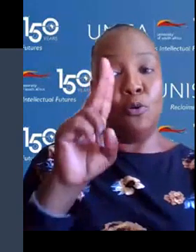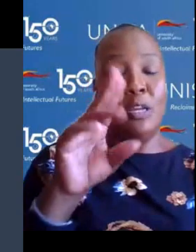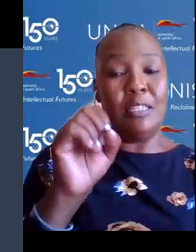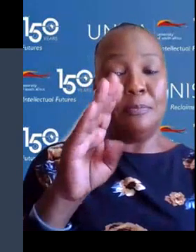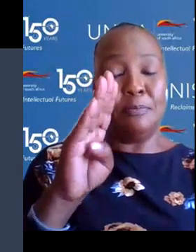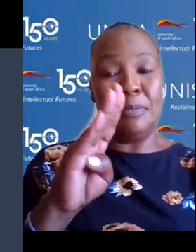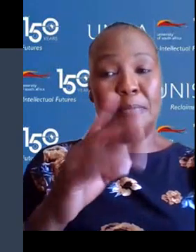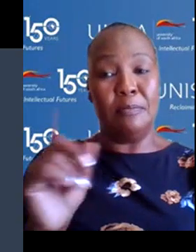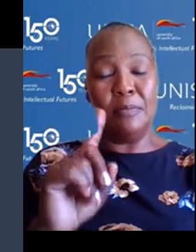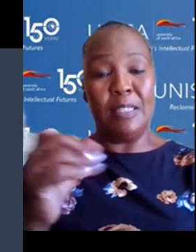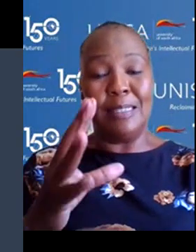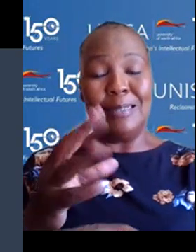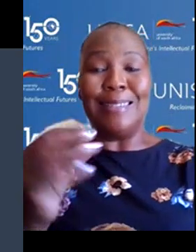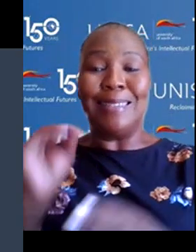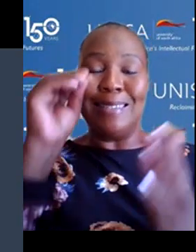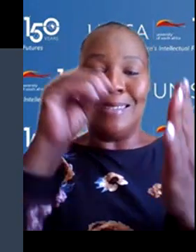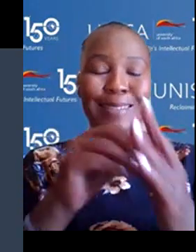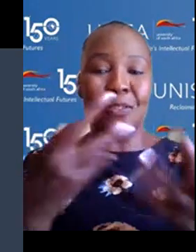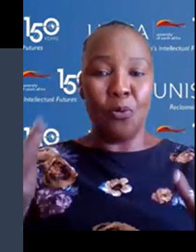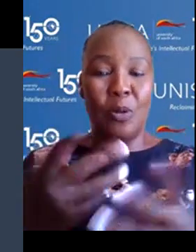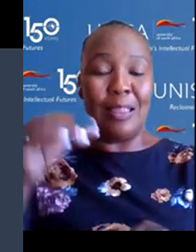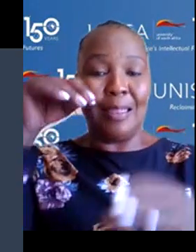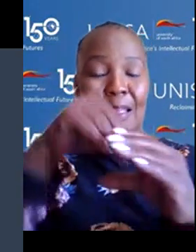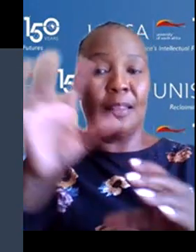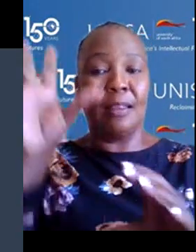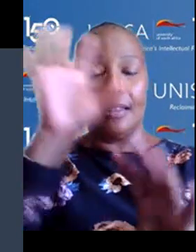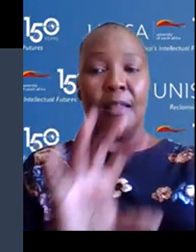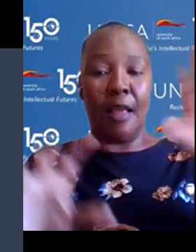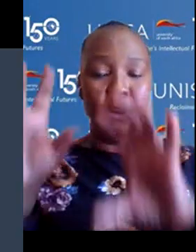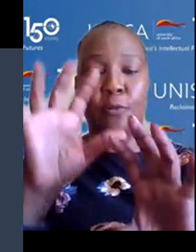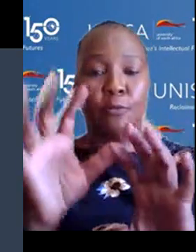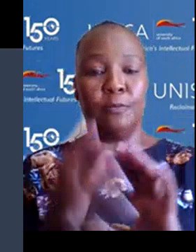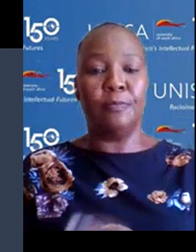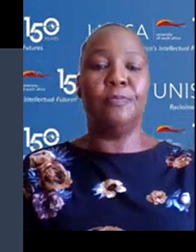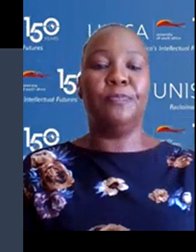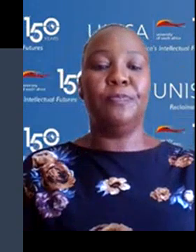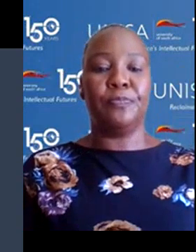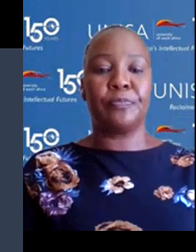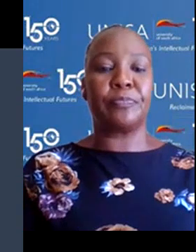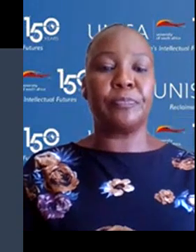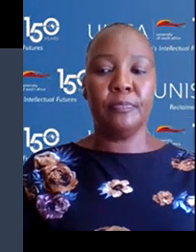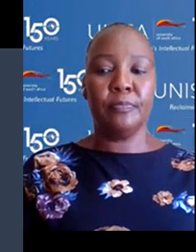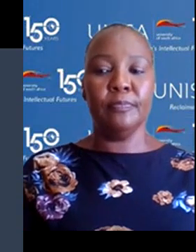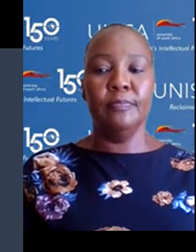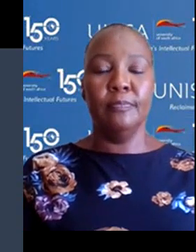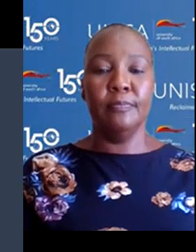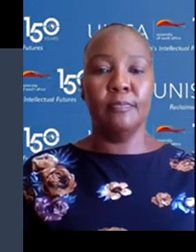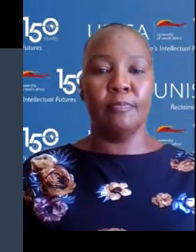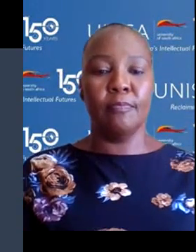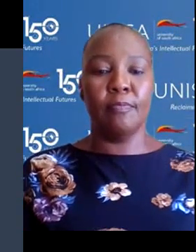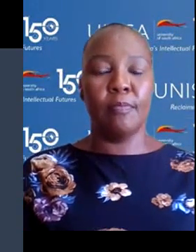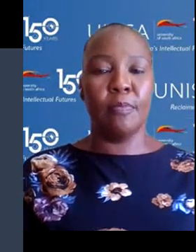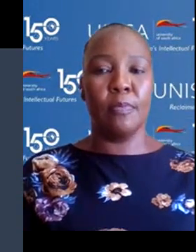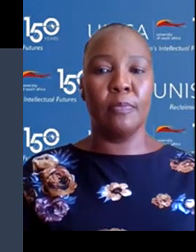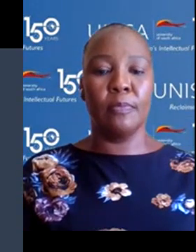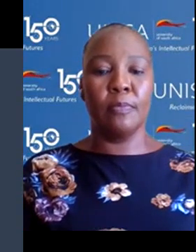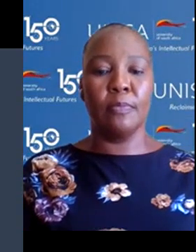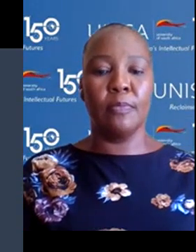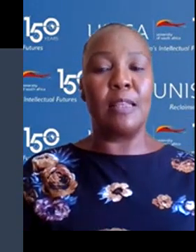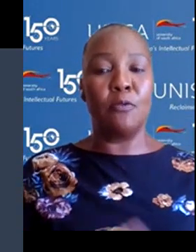difference is it's sitting in the cloud. So we're going to look at what is OneDrive, then we're going to show you guys how to access it from